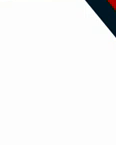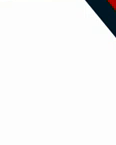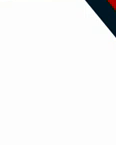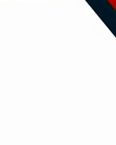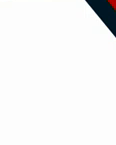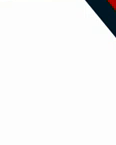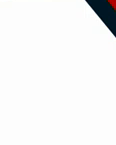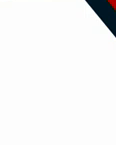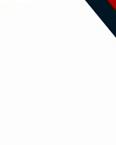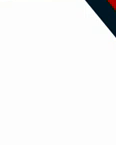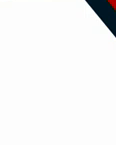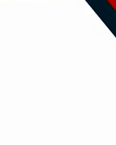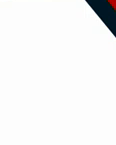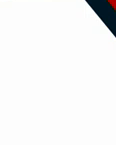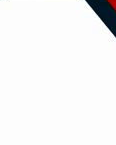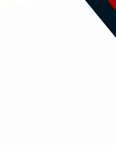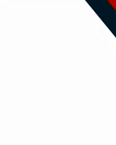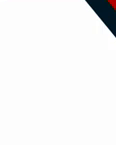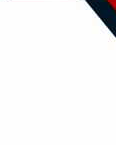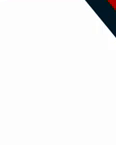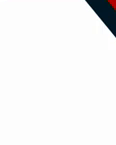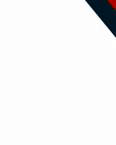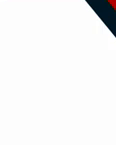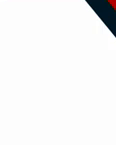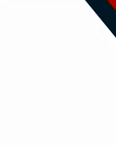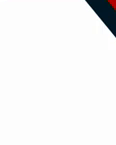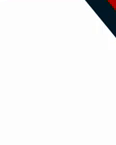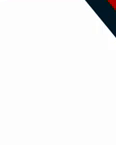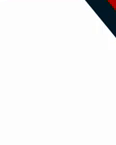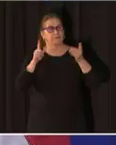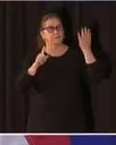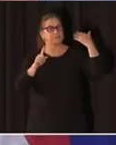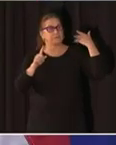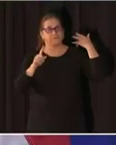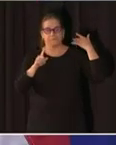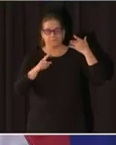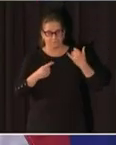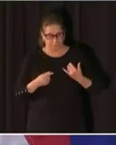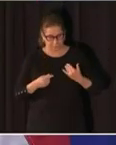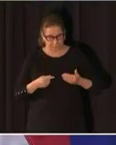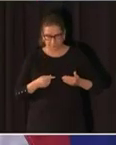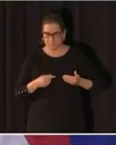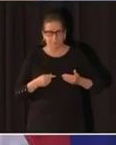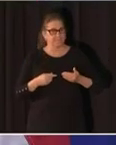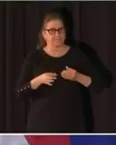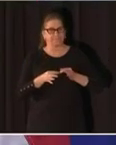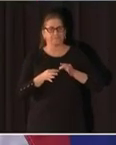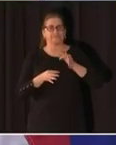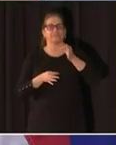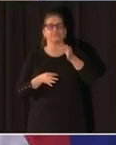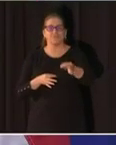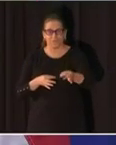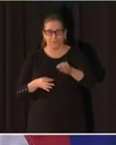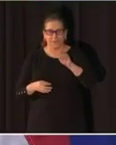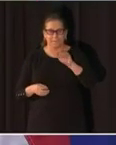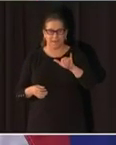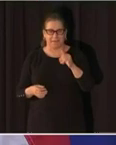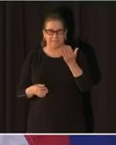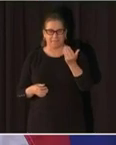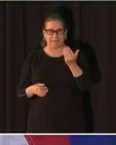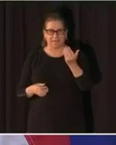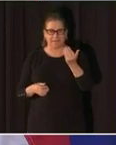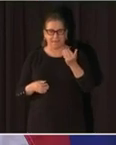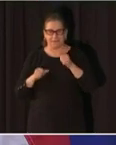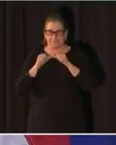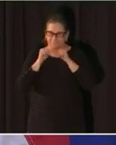15. On Friday, we're going to share more information about our schools and government operations as best we can, but we